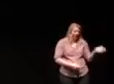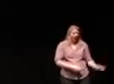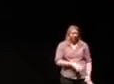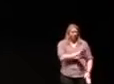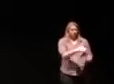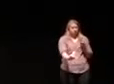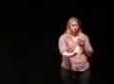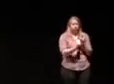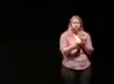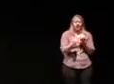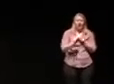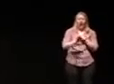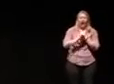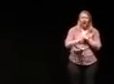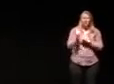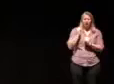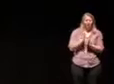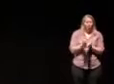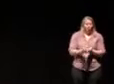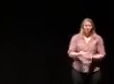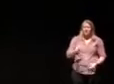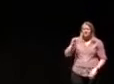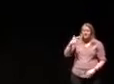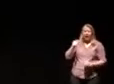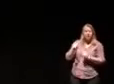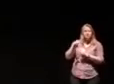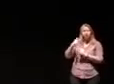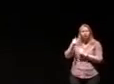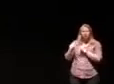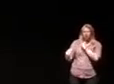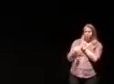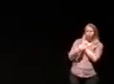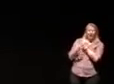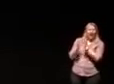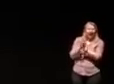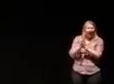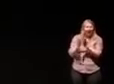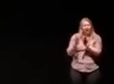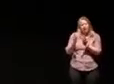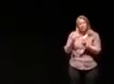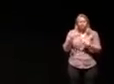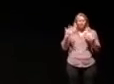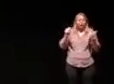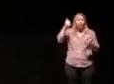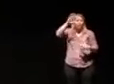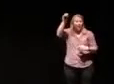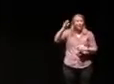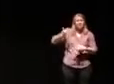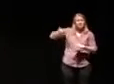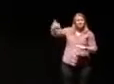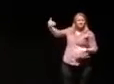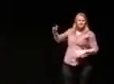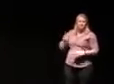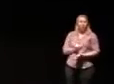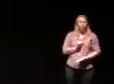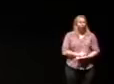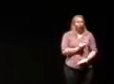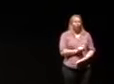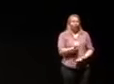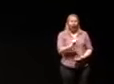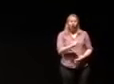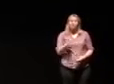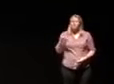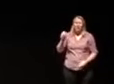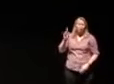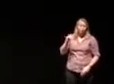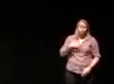ad in the back of the book, know, back to Saga, you can advertise, which, you know, other companies I've worked for would never let me do. So Eric has